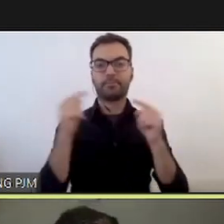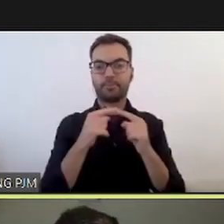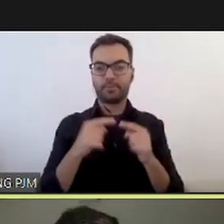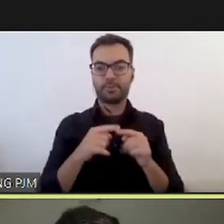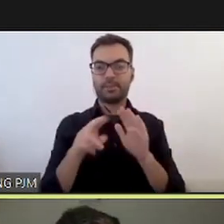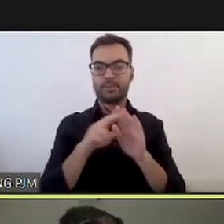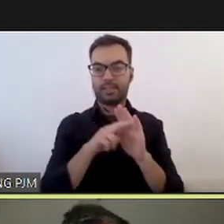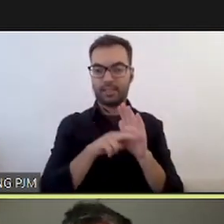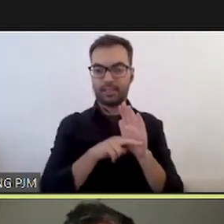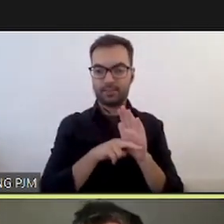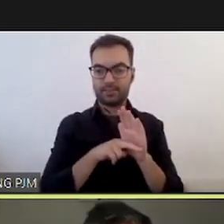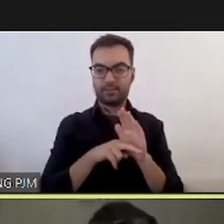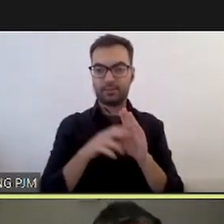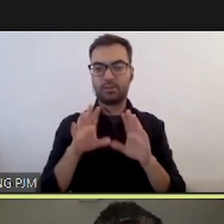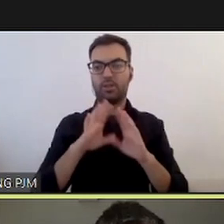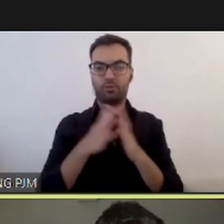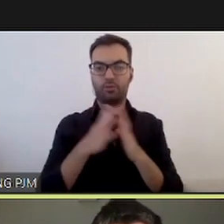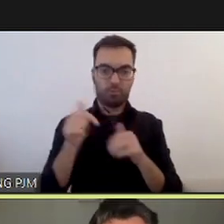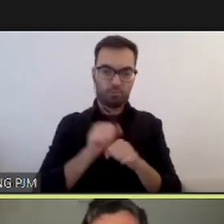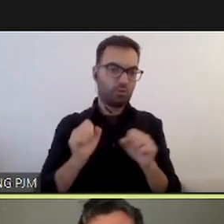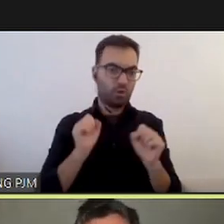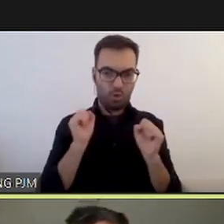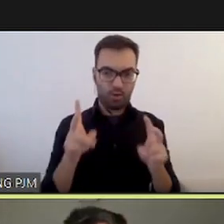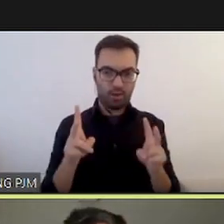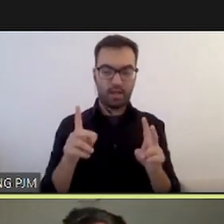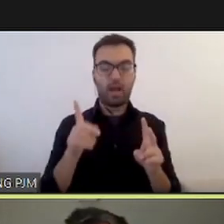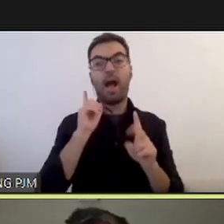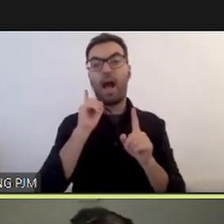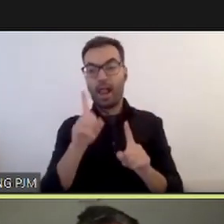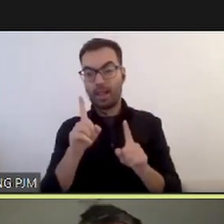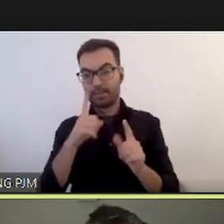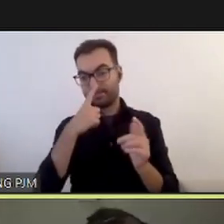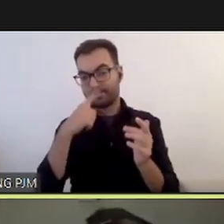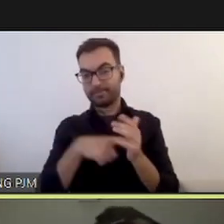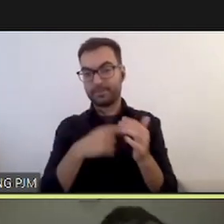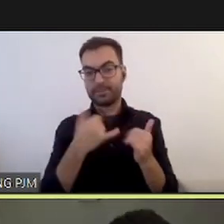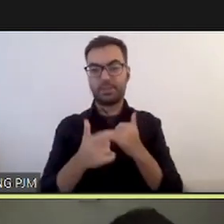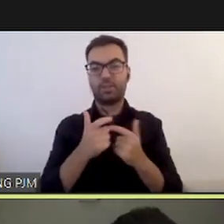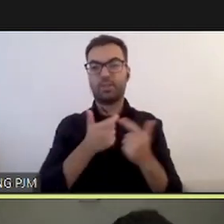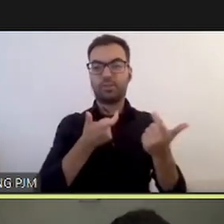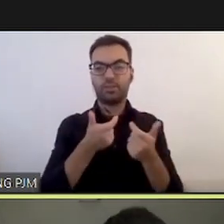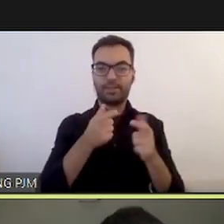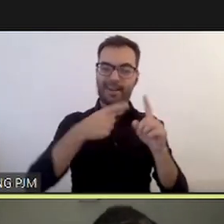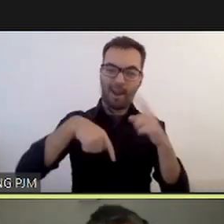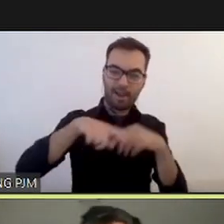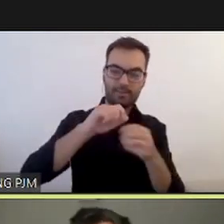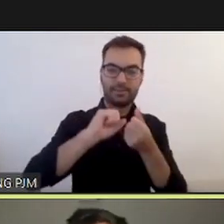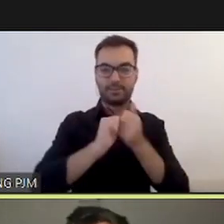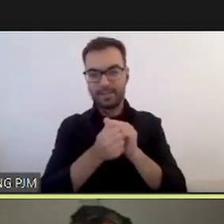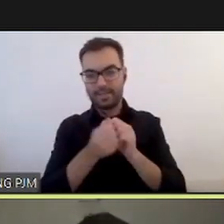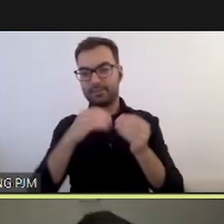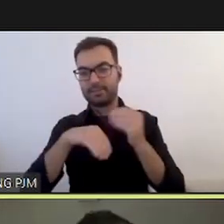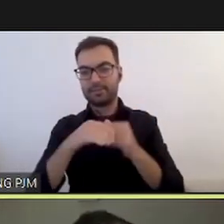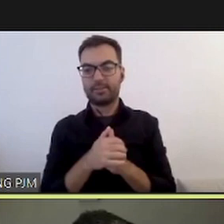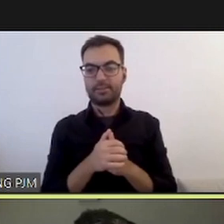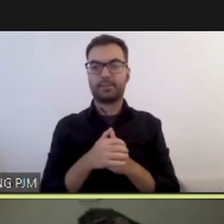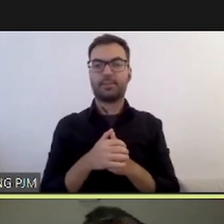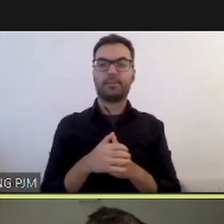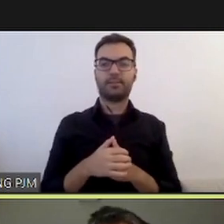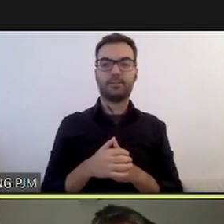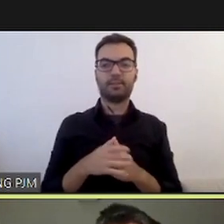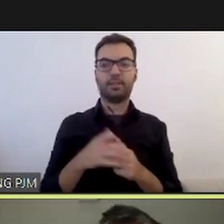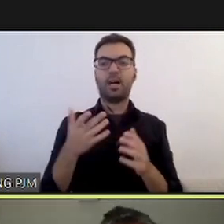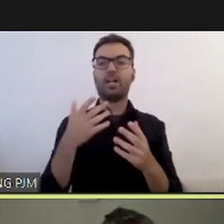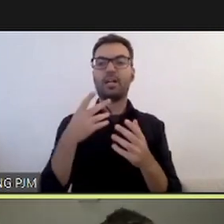rules, everything should be fine. But if we are doing some hacks, screen readers